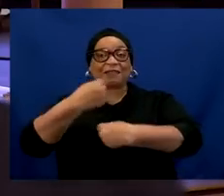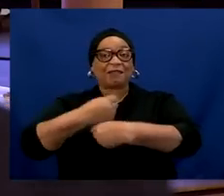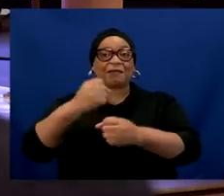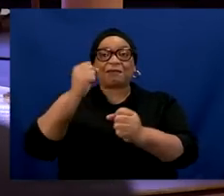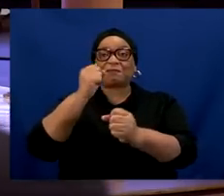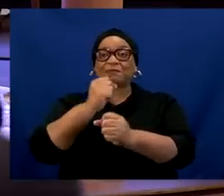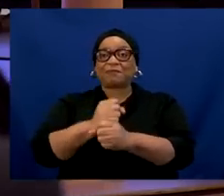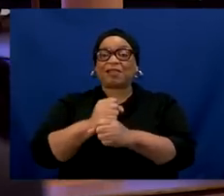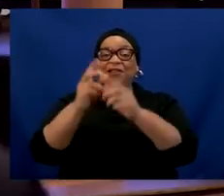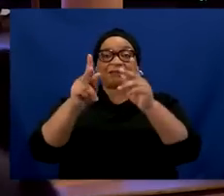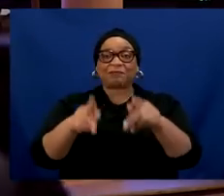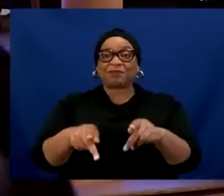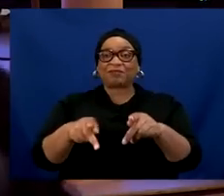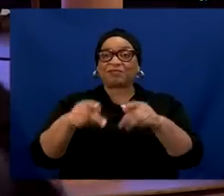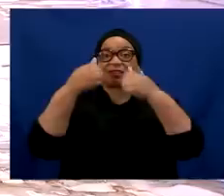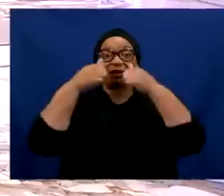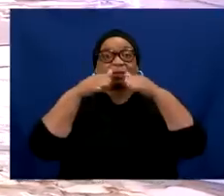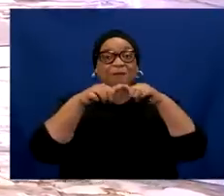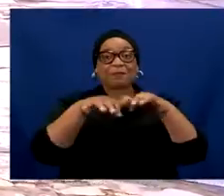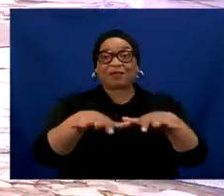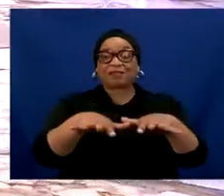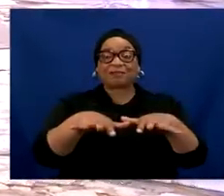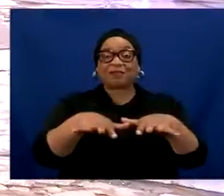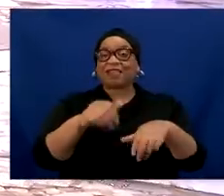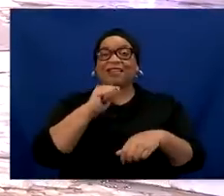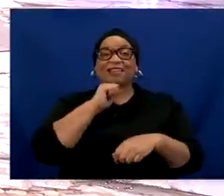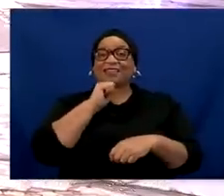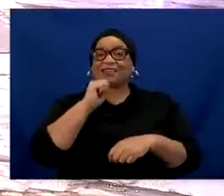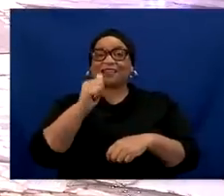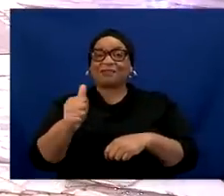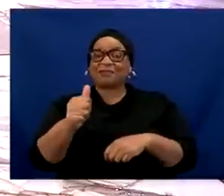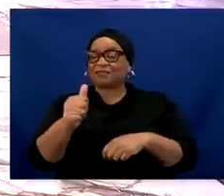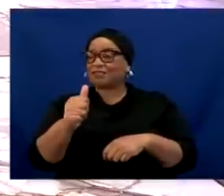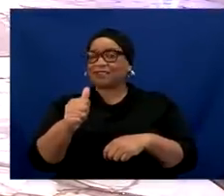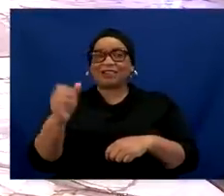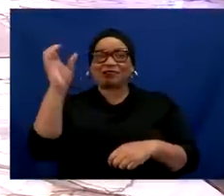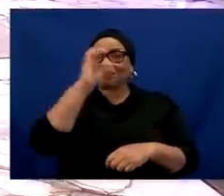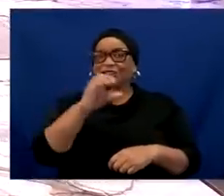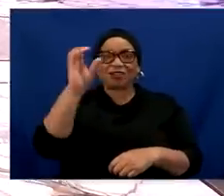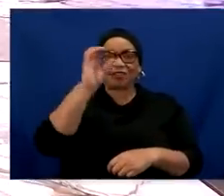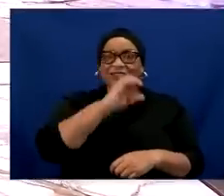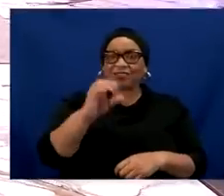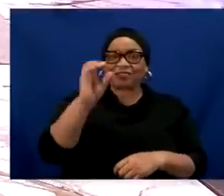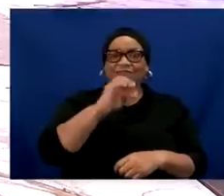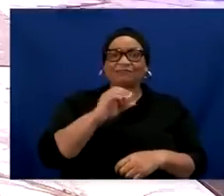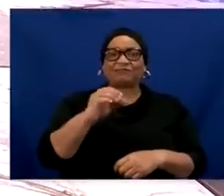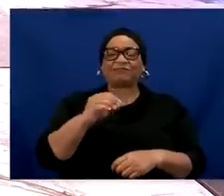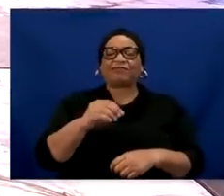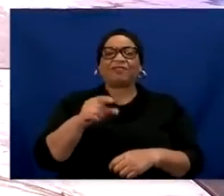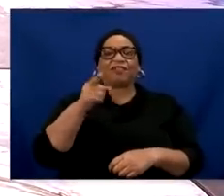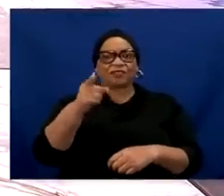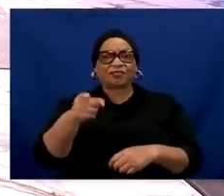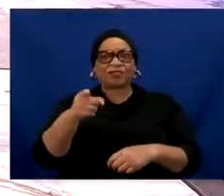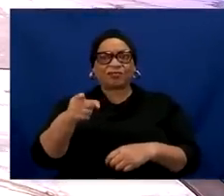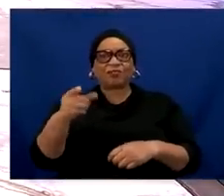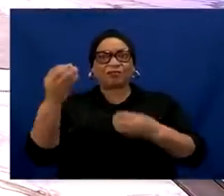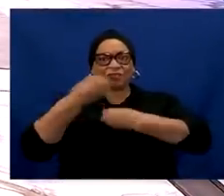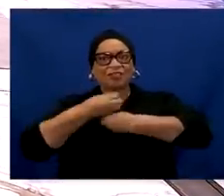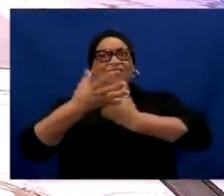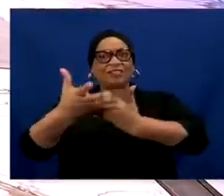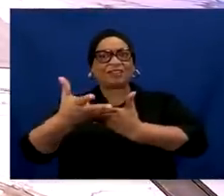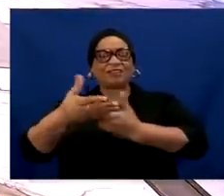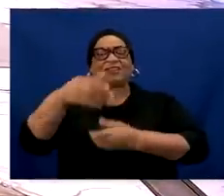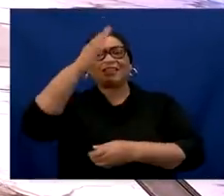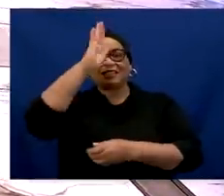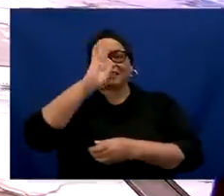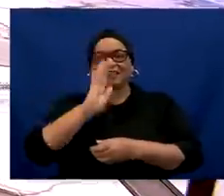my life bless me that I wasn't even looking for. Somebody can testify. He's the God of unexpected blessing.